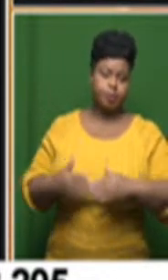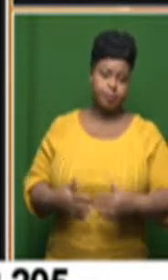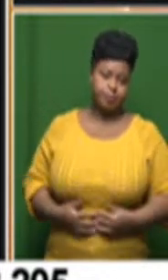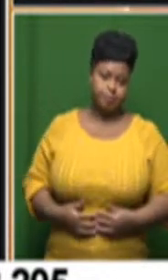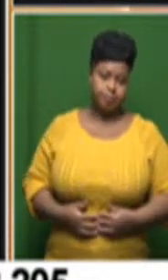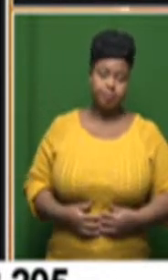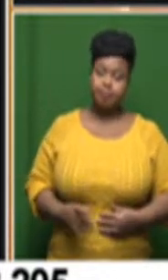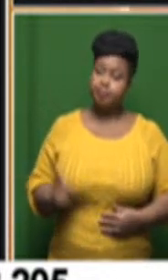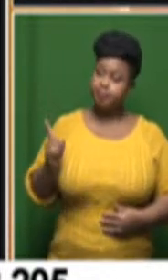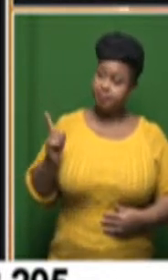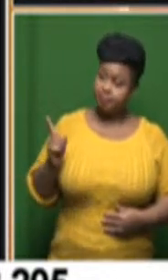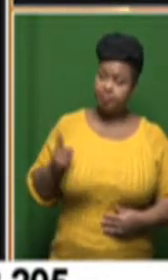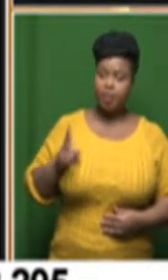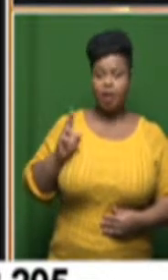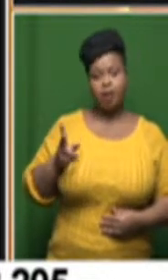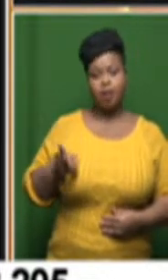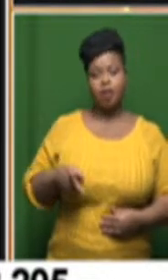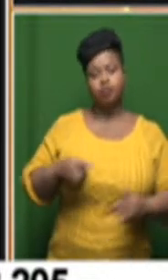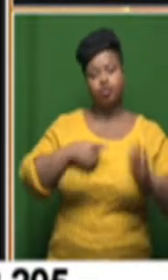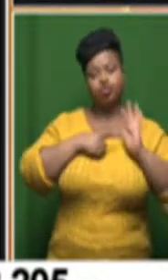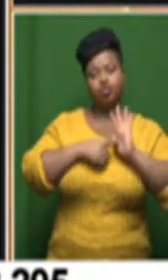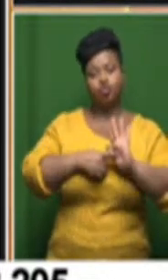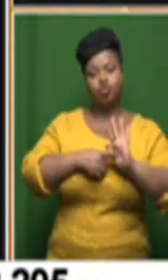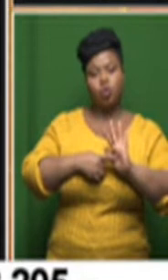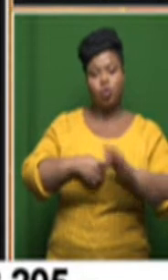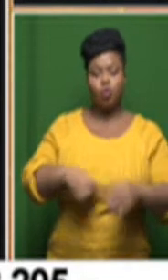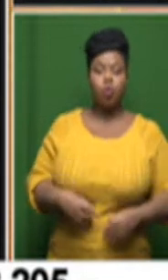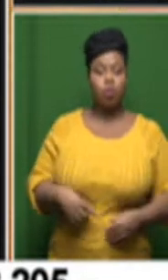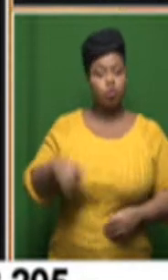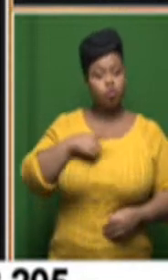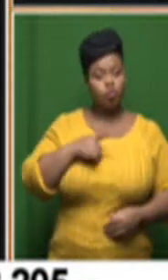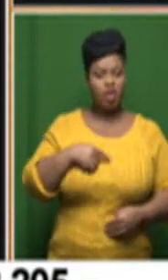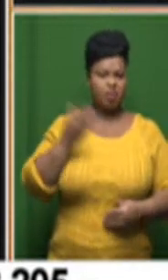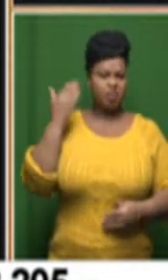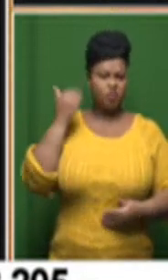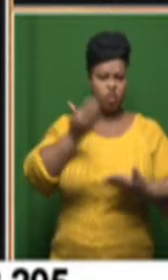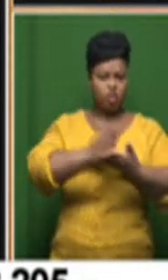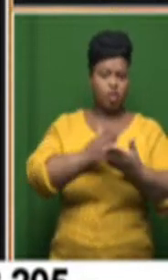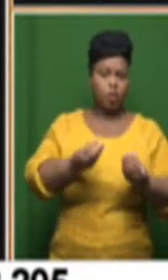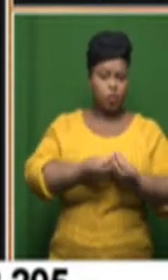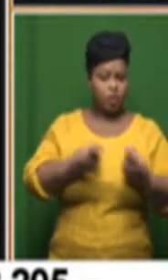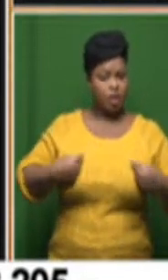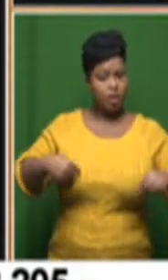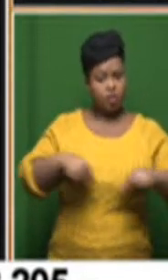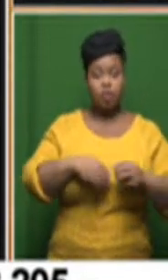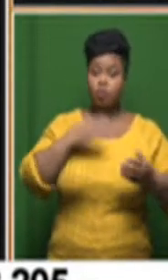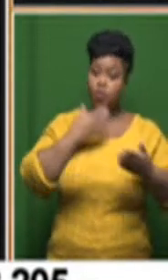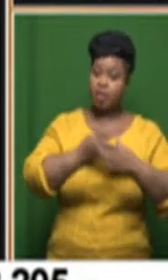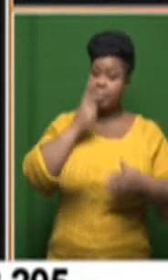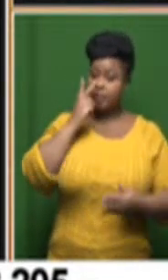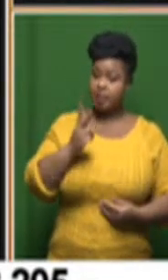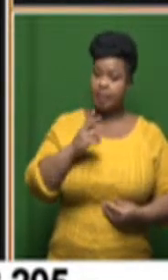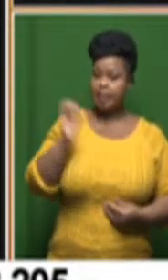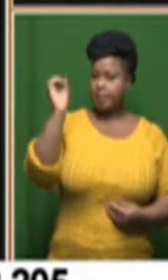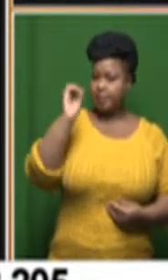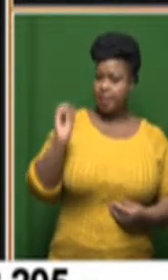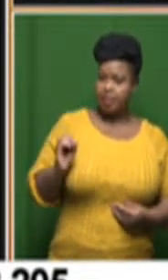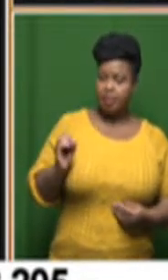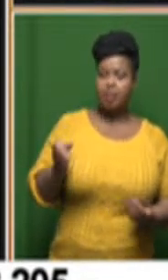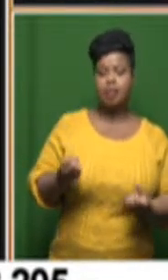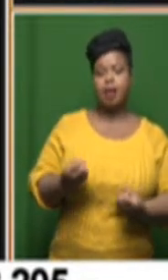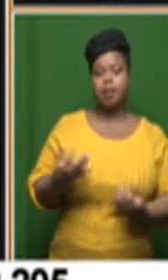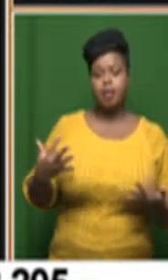And this is also just to show a map that's also being shared with us so that we can see the percentage